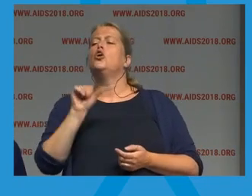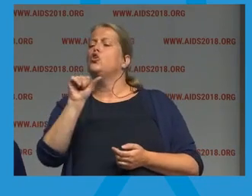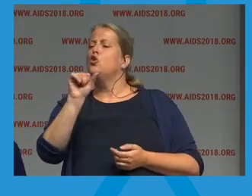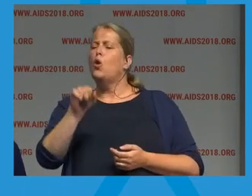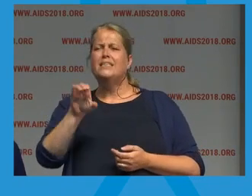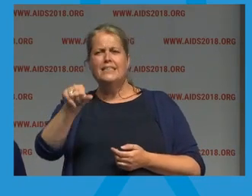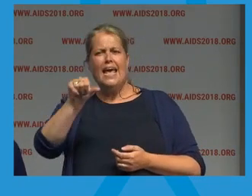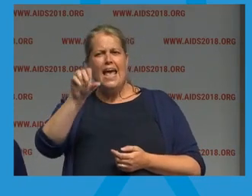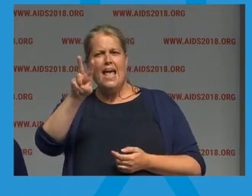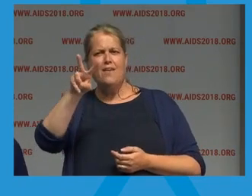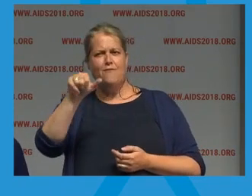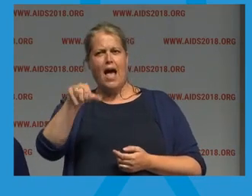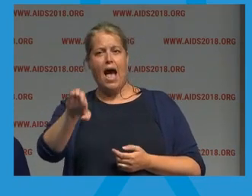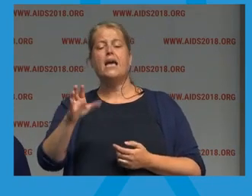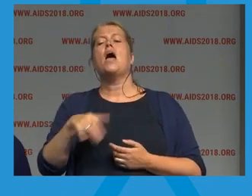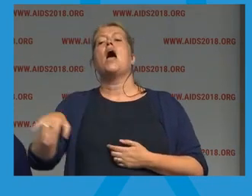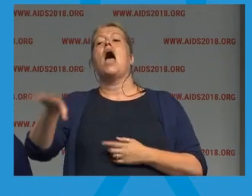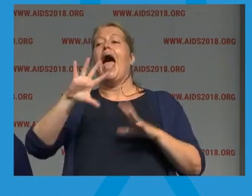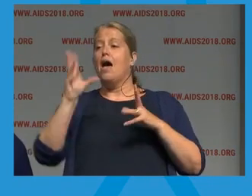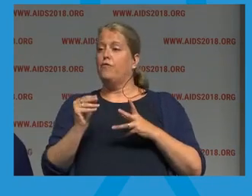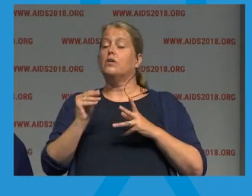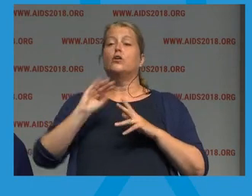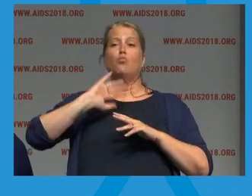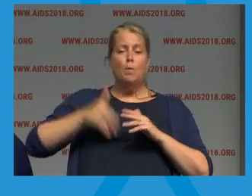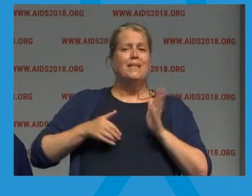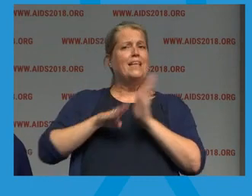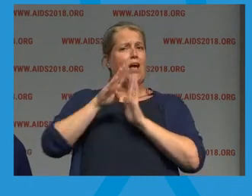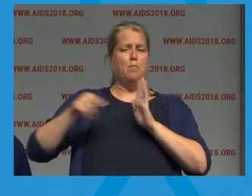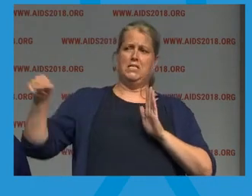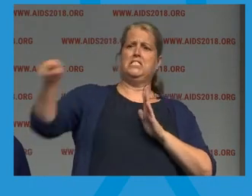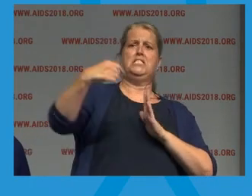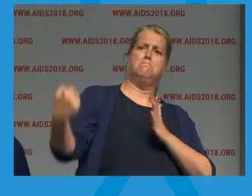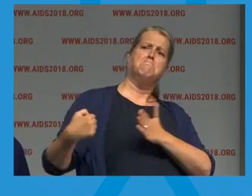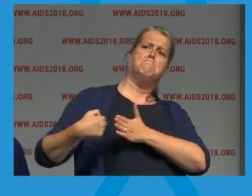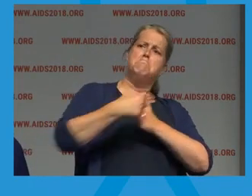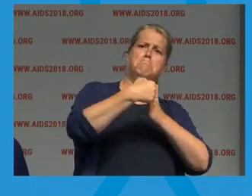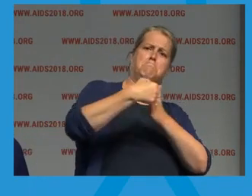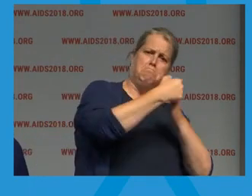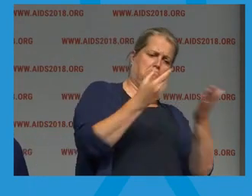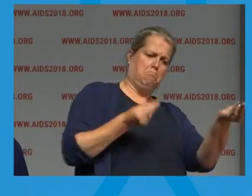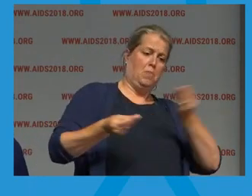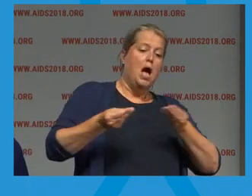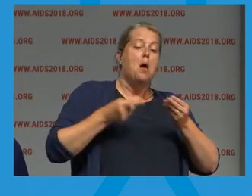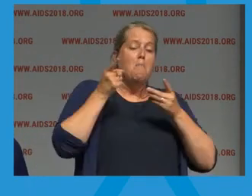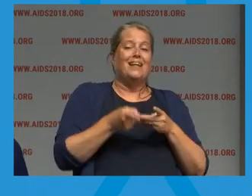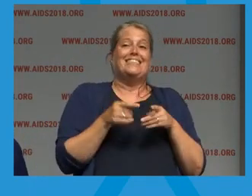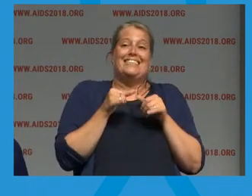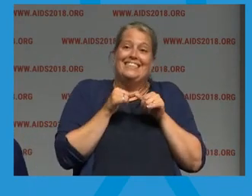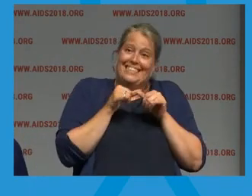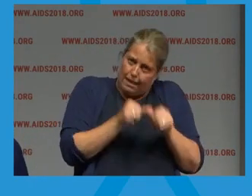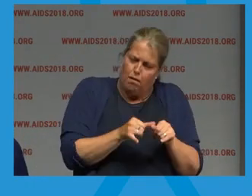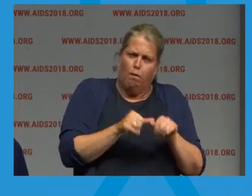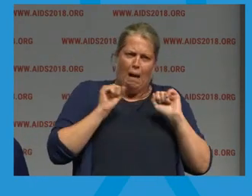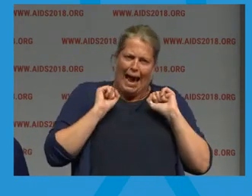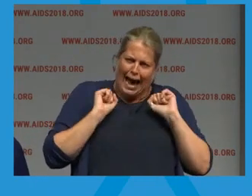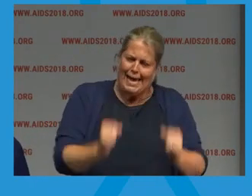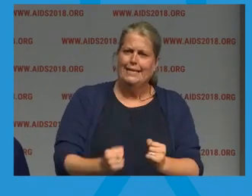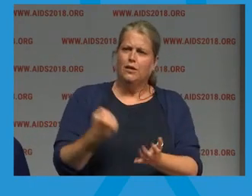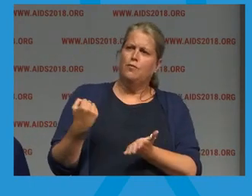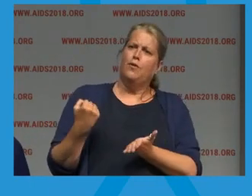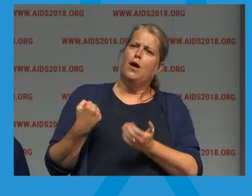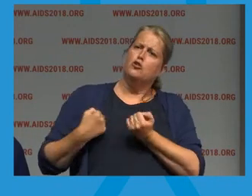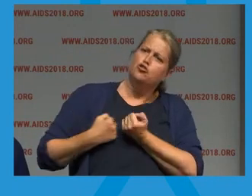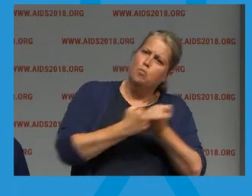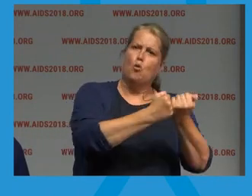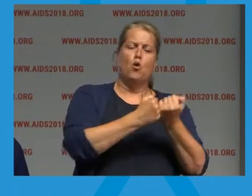Women's Development, the sheer magnitude of the challenge facing the women's sector demands that active support and resources